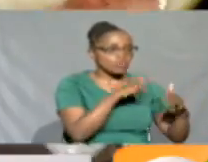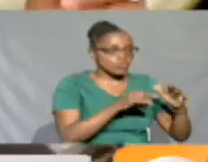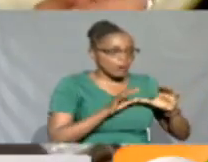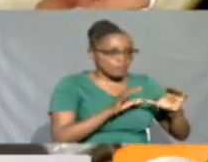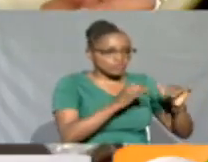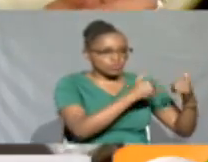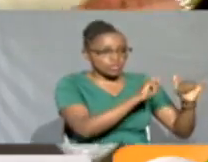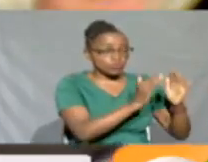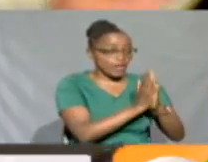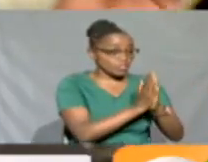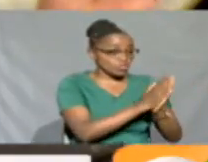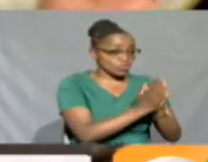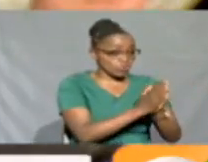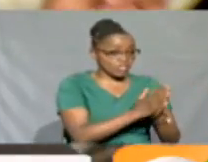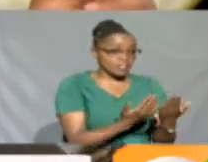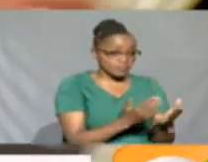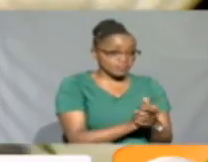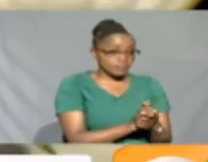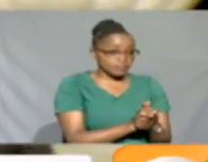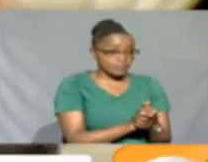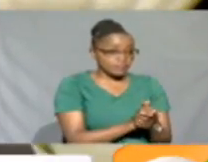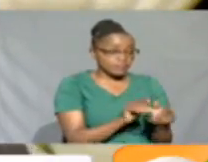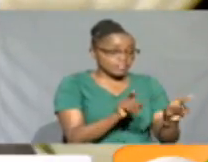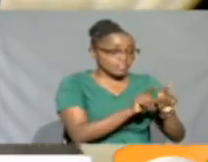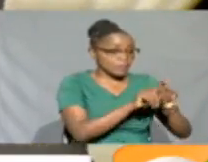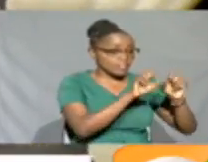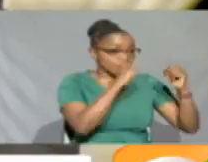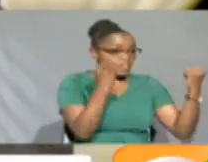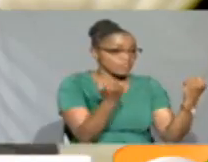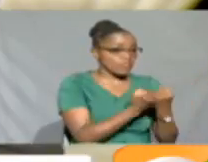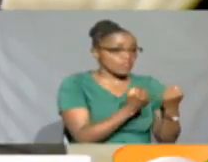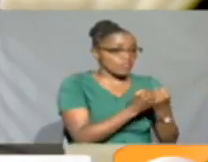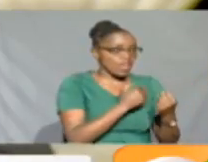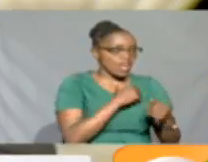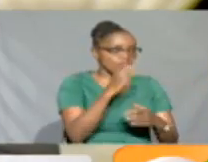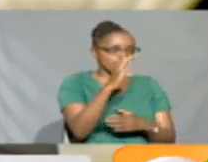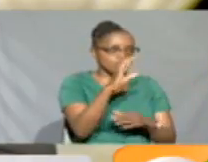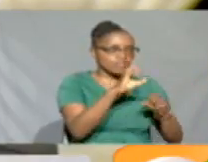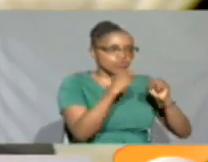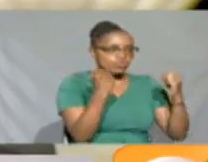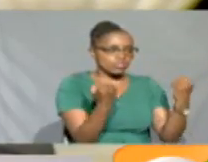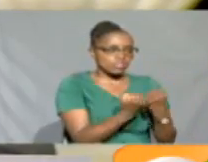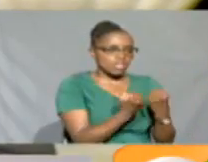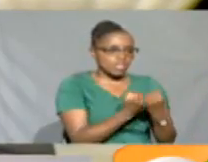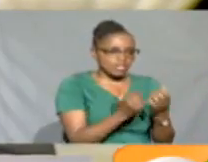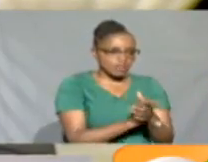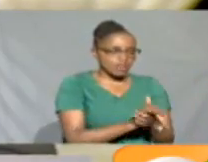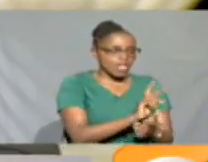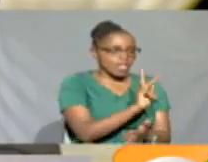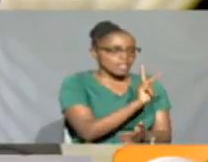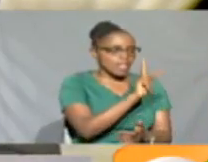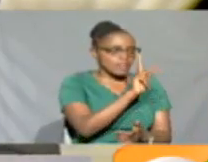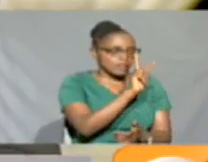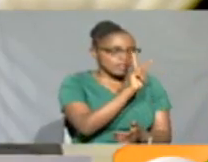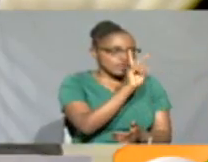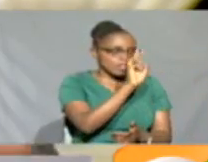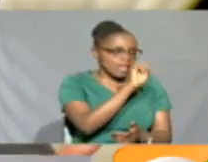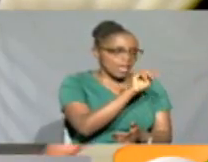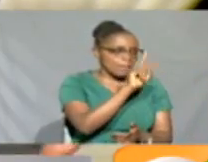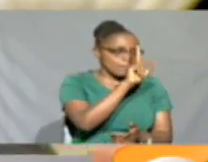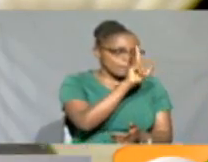pushing a narrative as a society, and she's brought in civil society. KMPDU as a union is also part